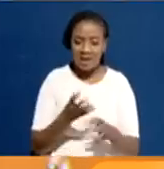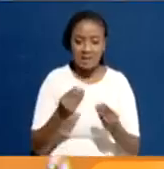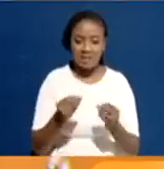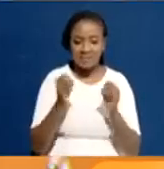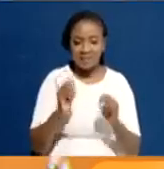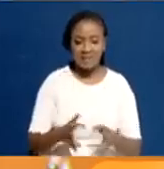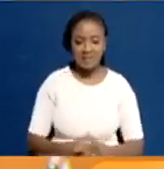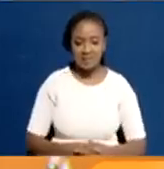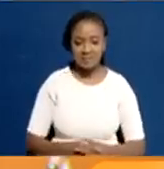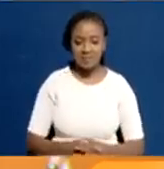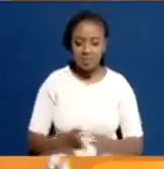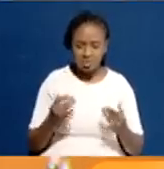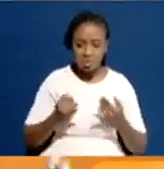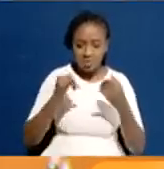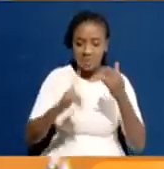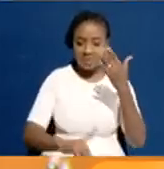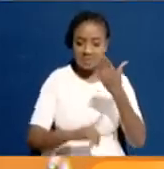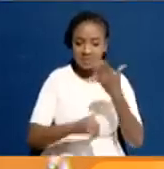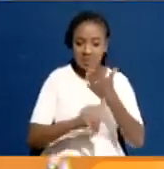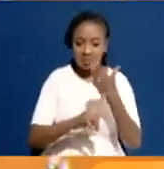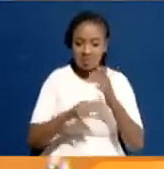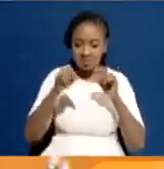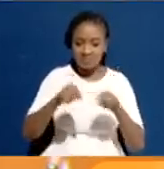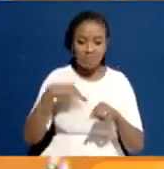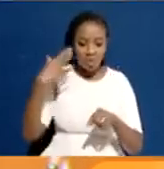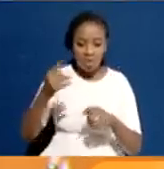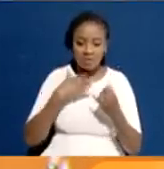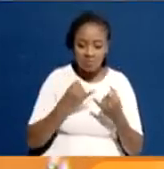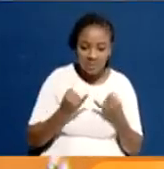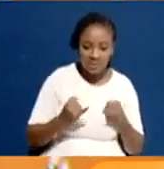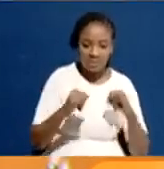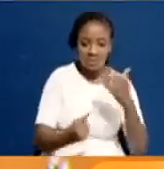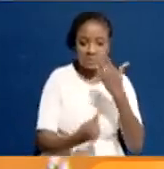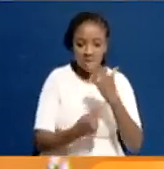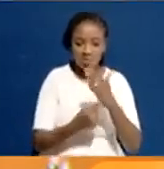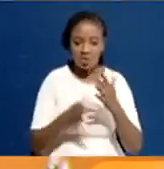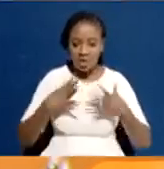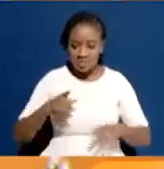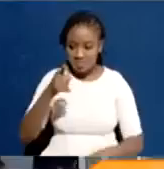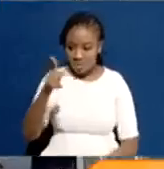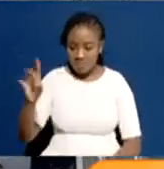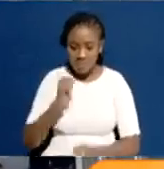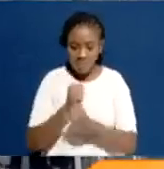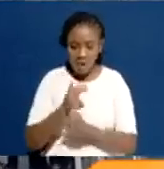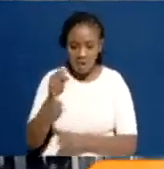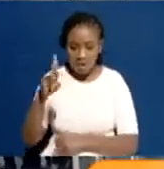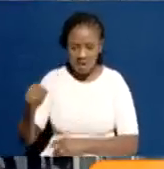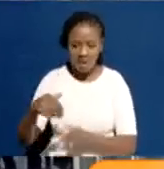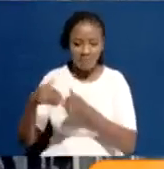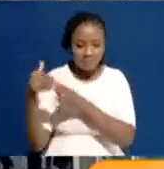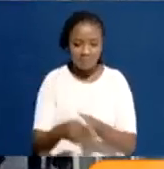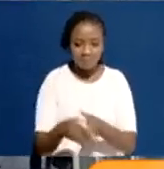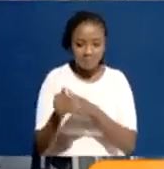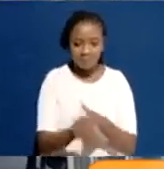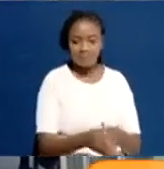to roll out technology, that it has been sabotaged by staff in KRA. All that happening